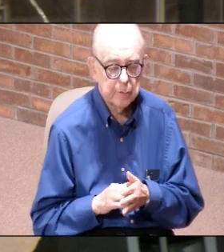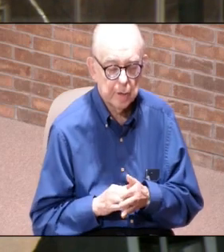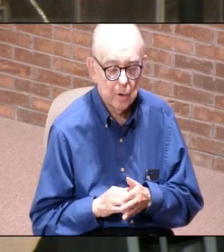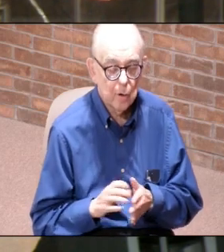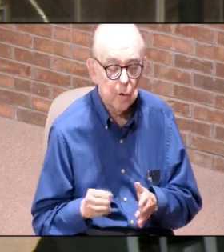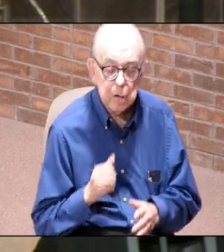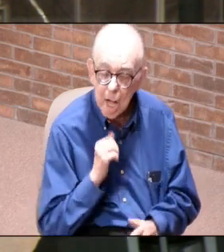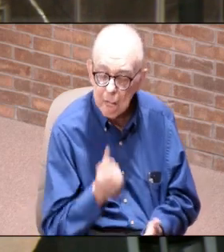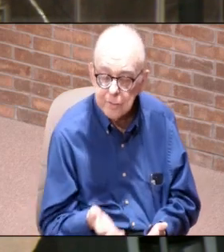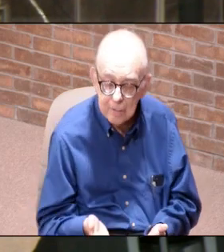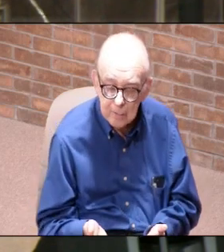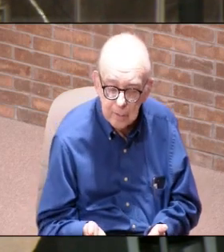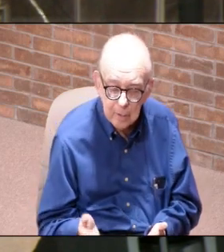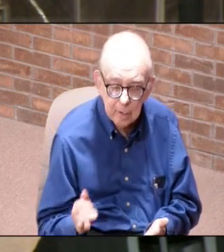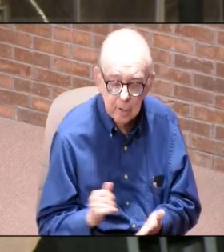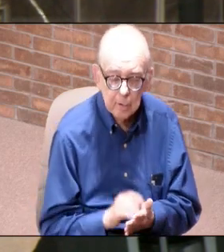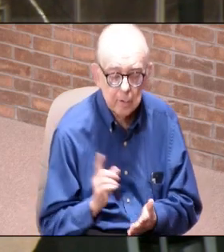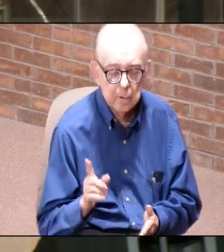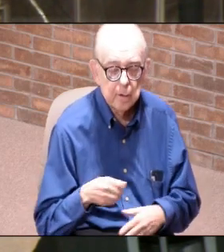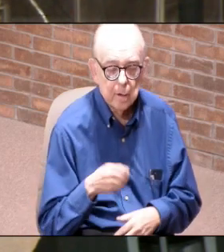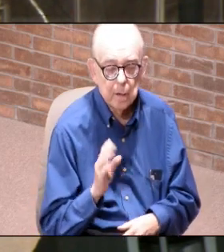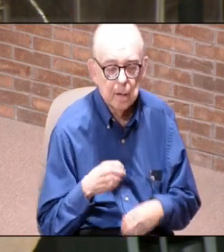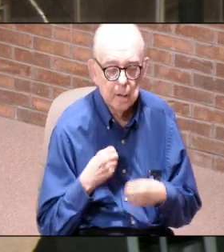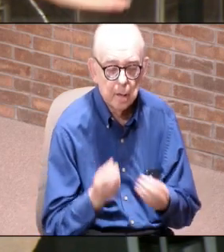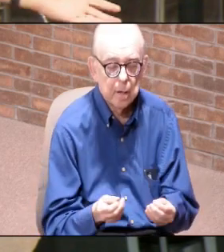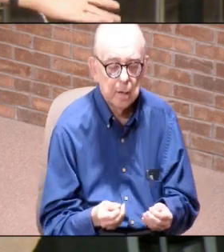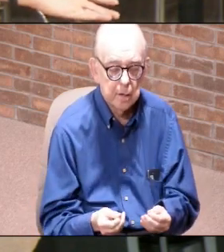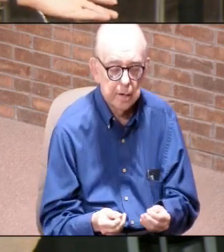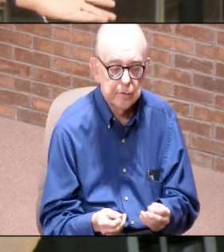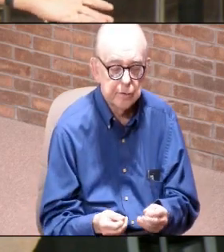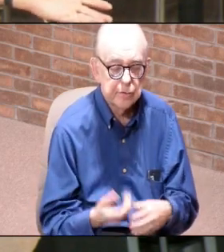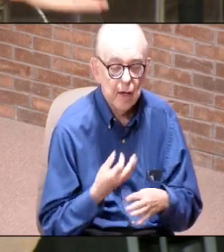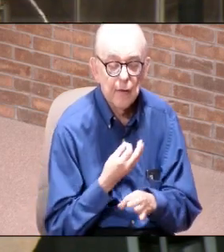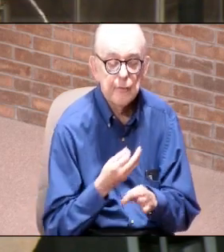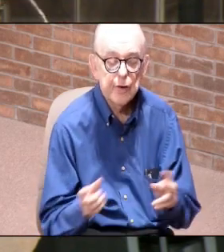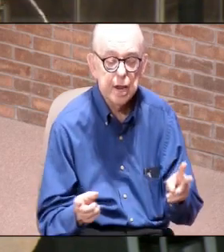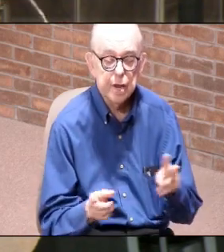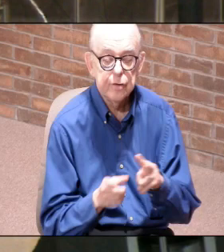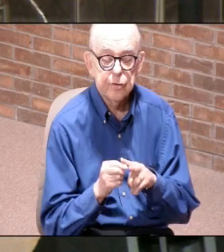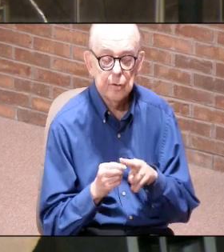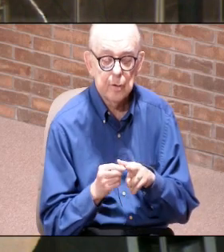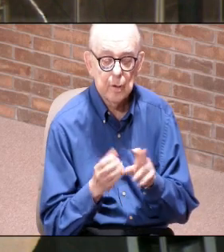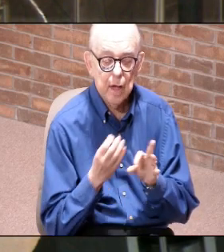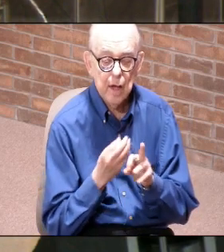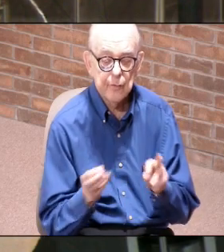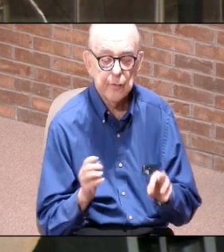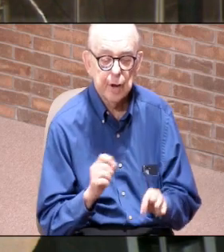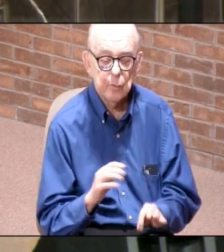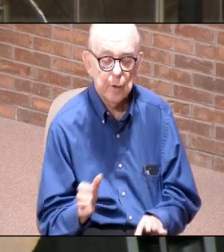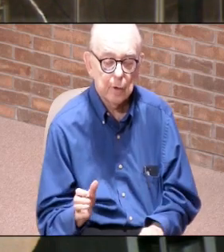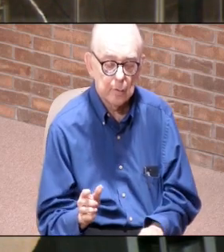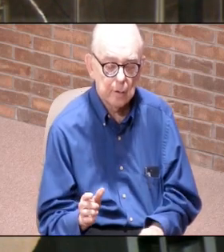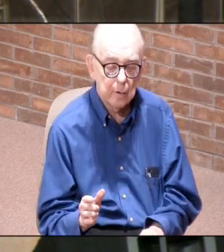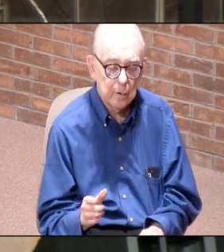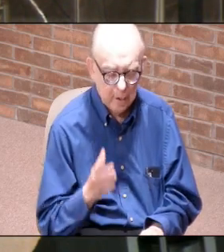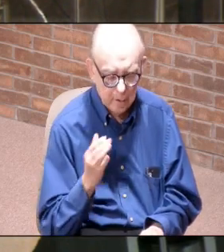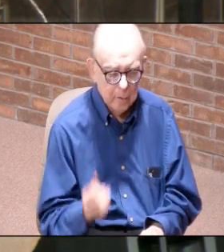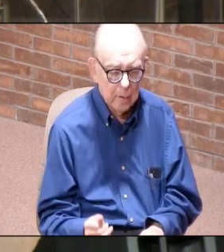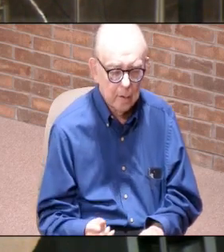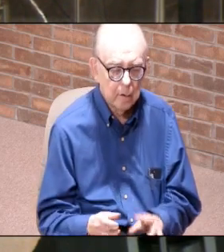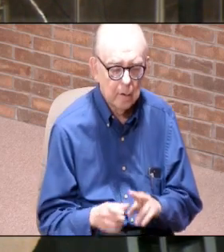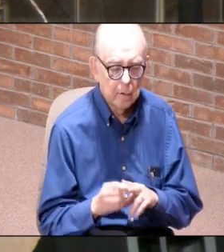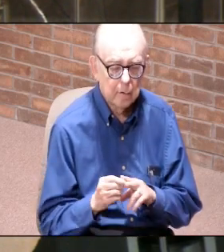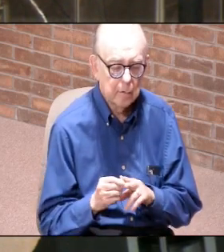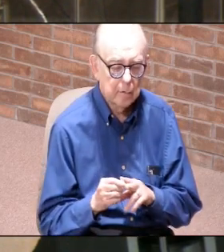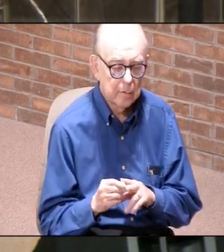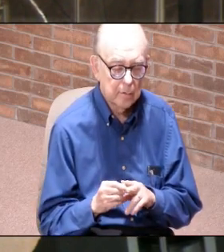not? And that's where God gives us free choice and free will. Because the choice